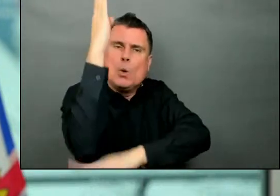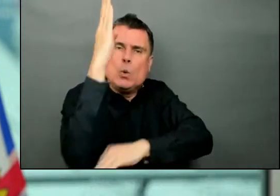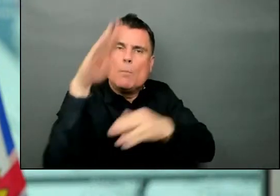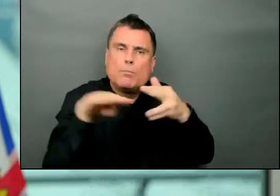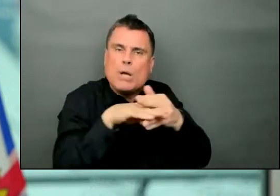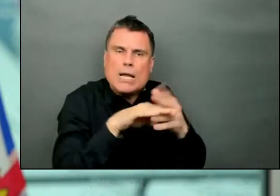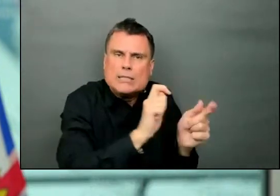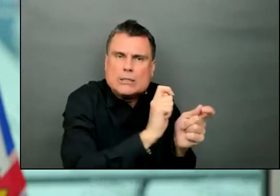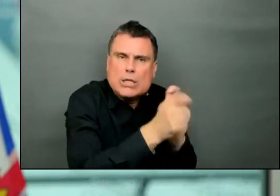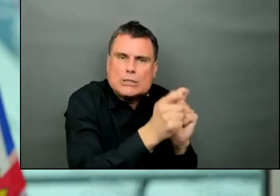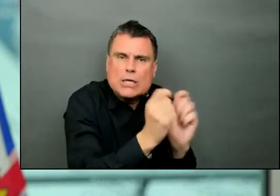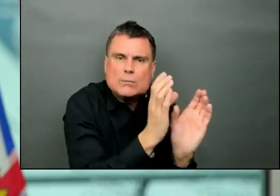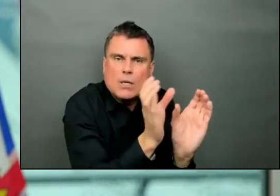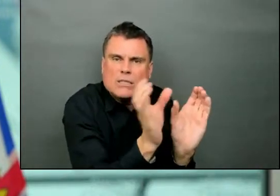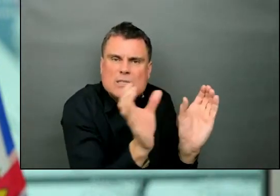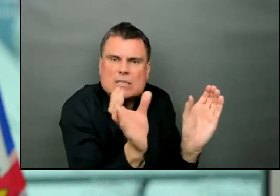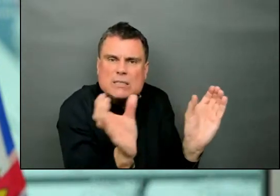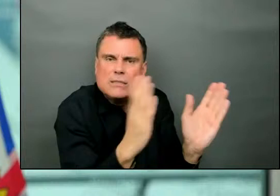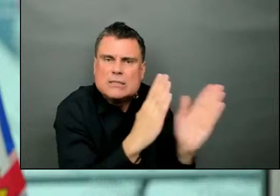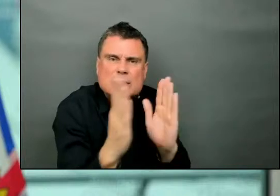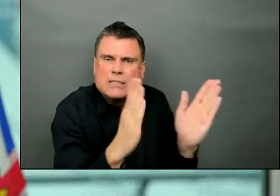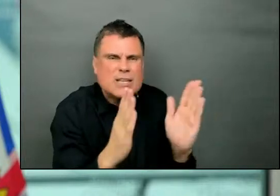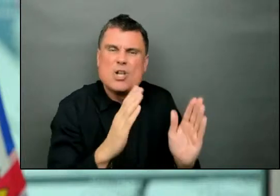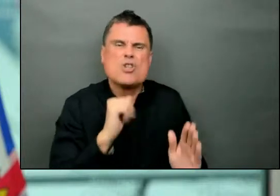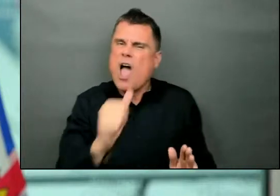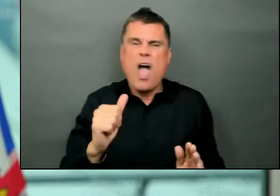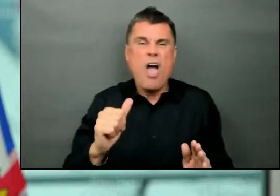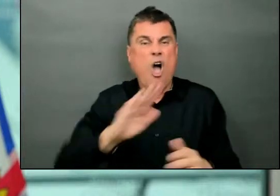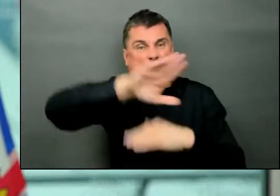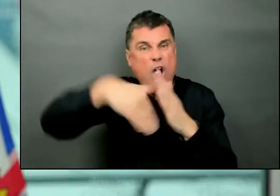when we don't have the right safety measures in place.